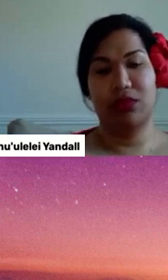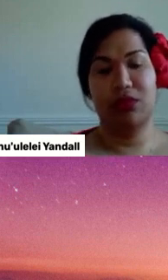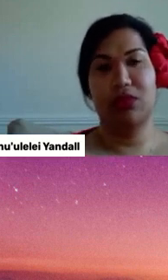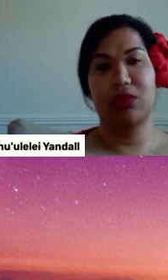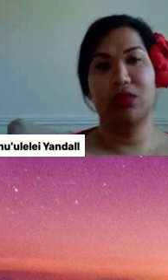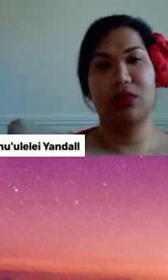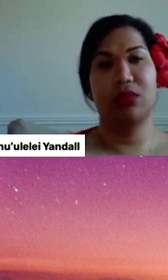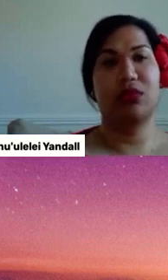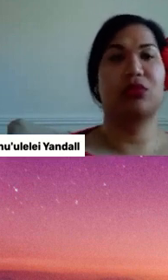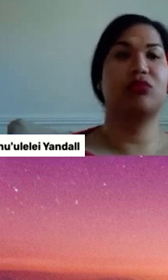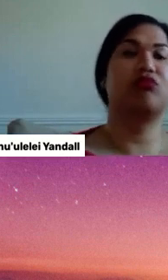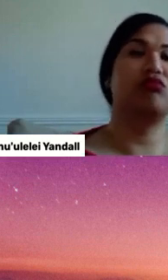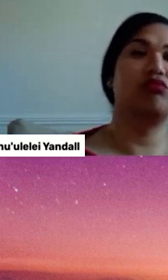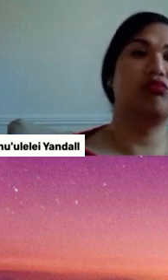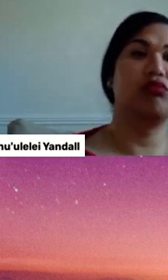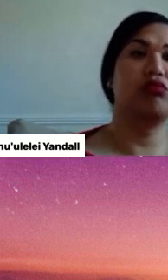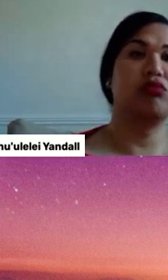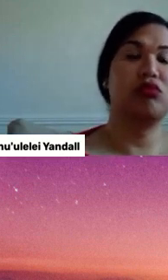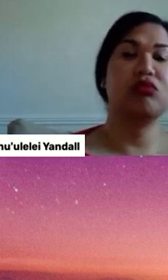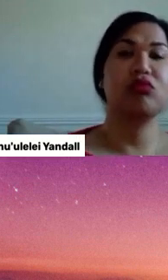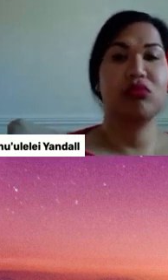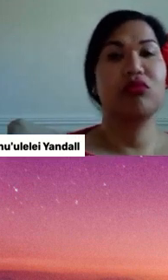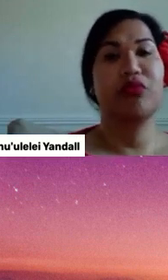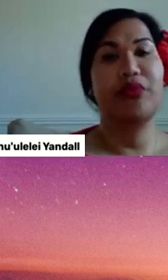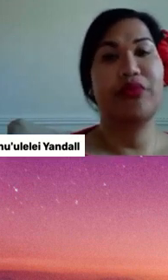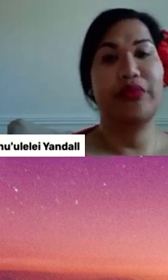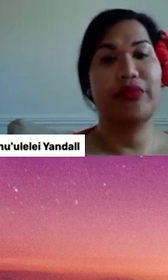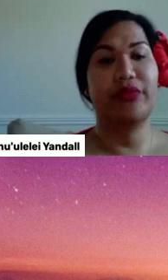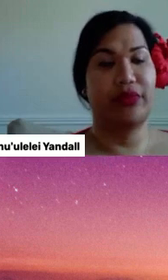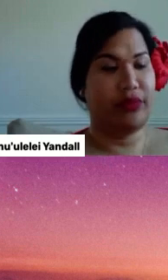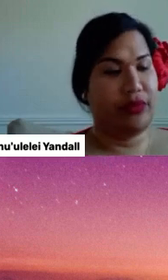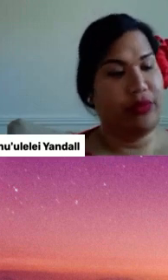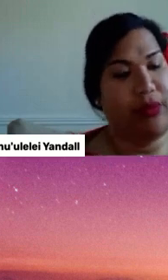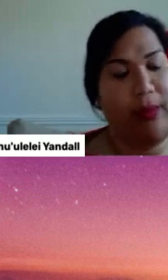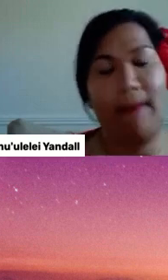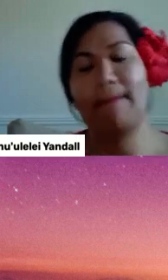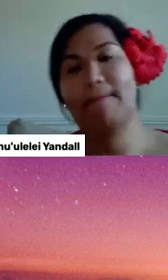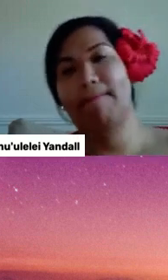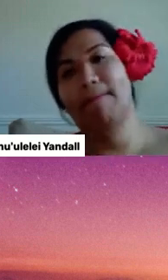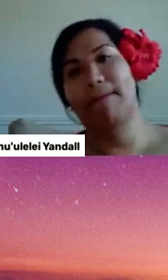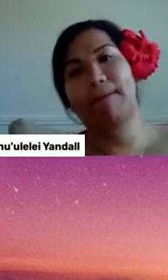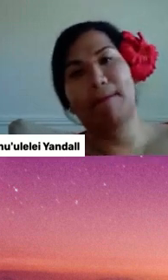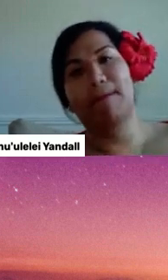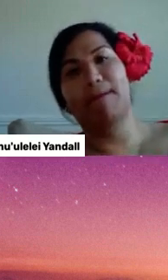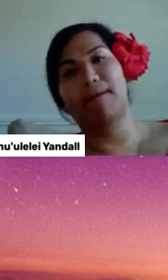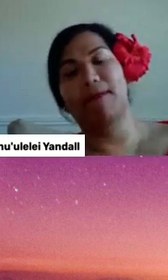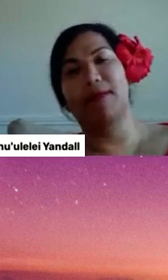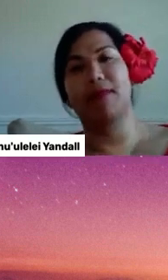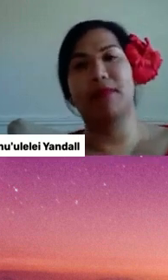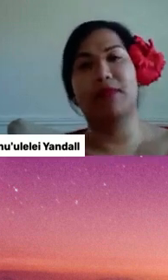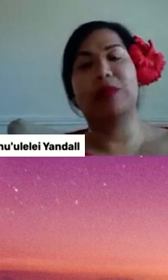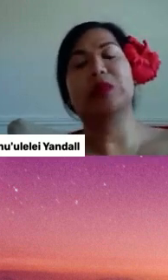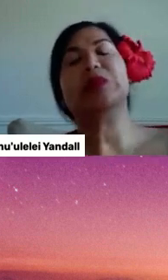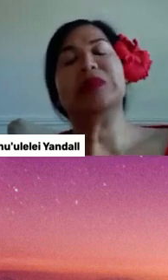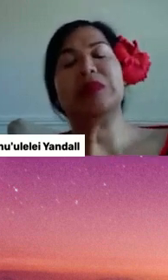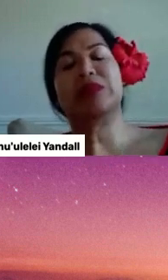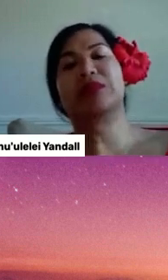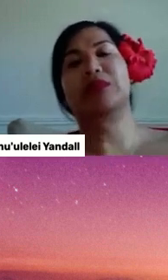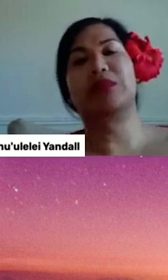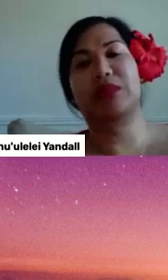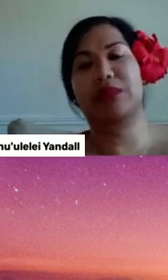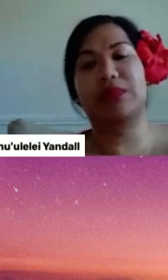that exact binary from the perspective of being gender variant people who are fighting